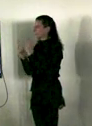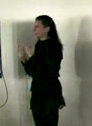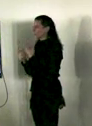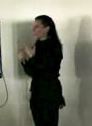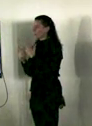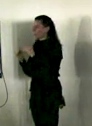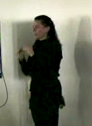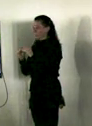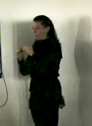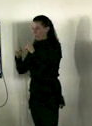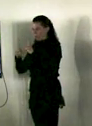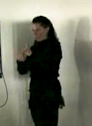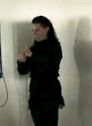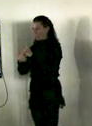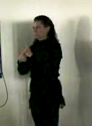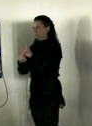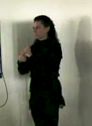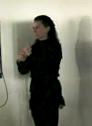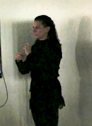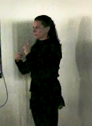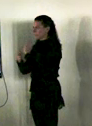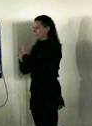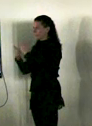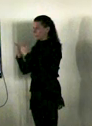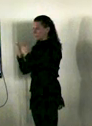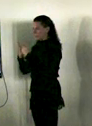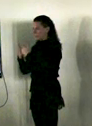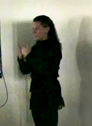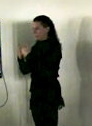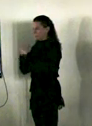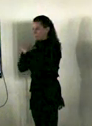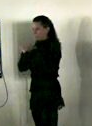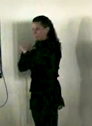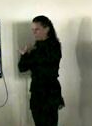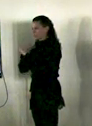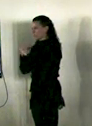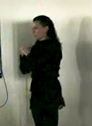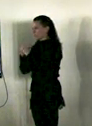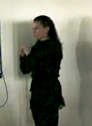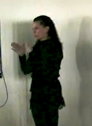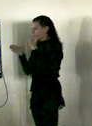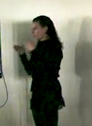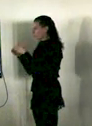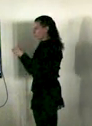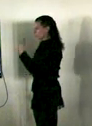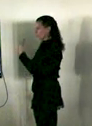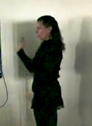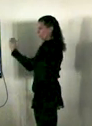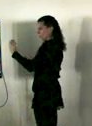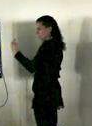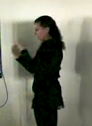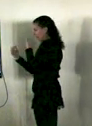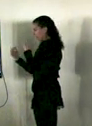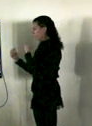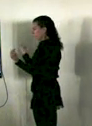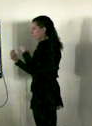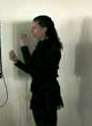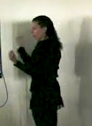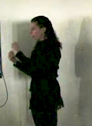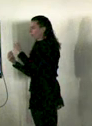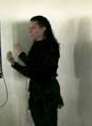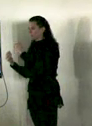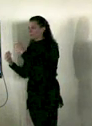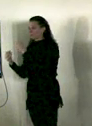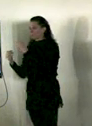to make, the video game publishers are honing in on target audiences that they already think are more receptive to always coming